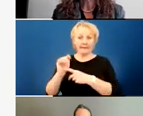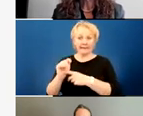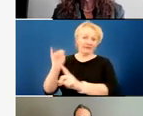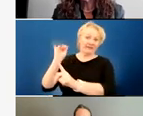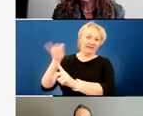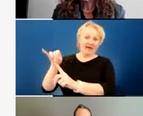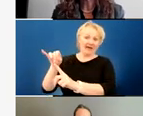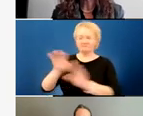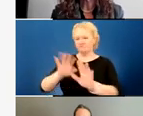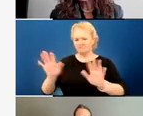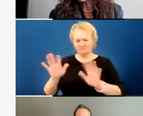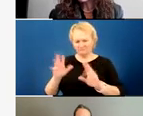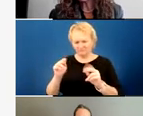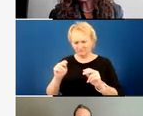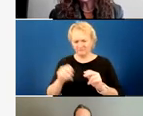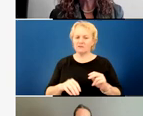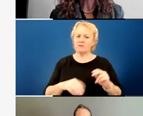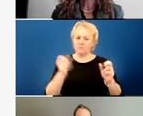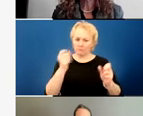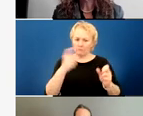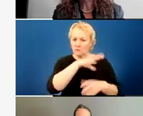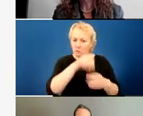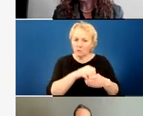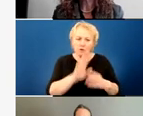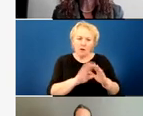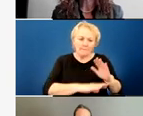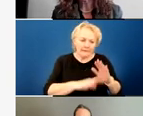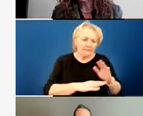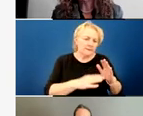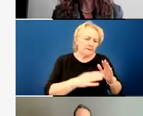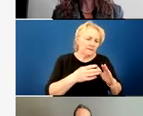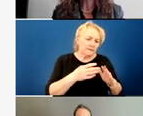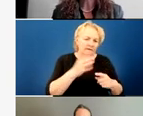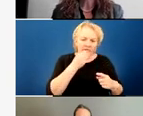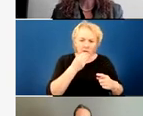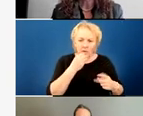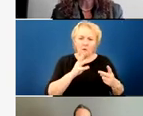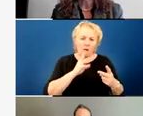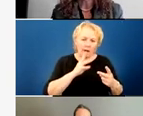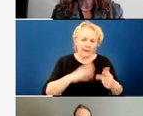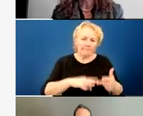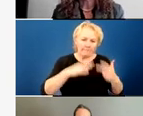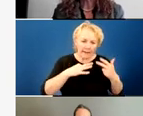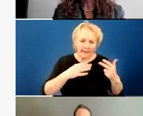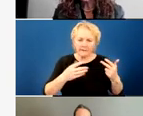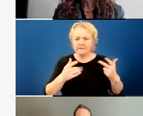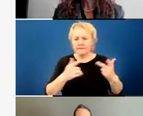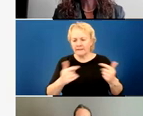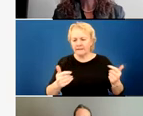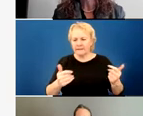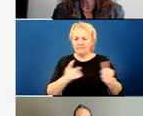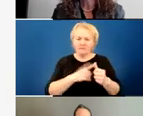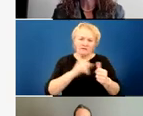solution. And so in addition to having your basic survival supplies, food, water, blankets, you know, first